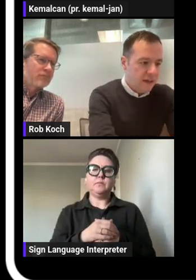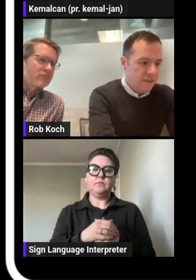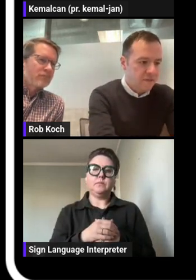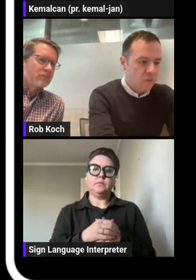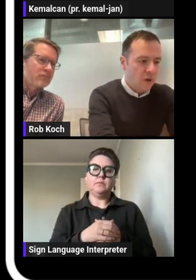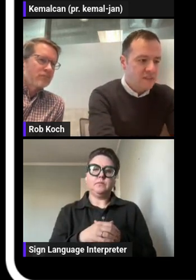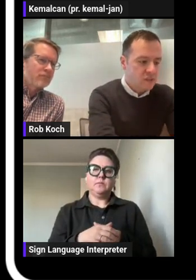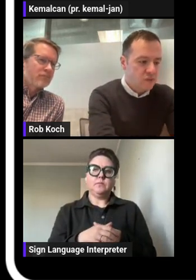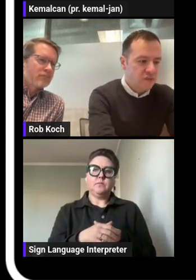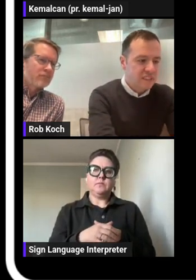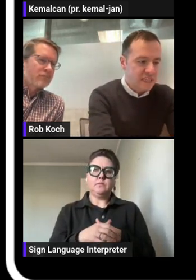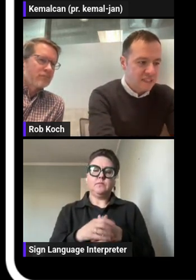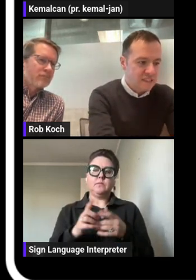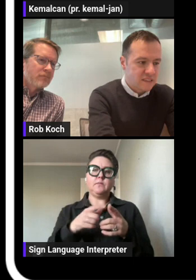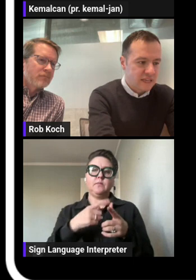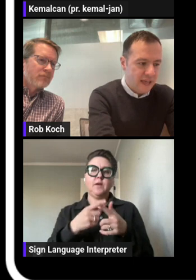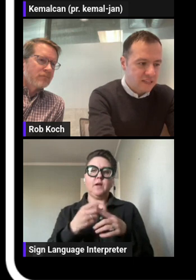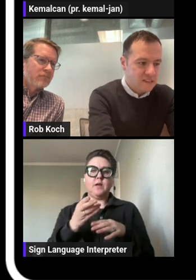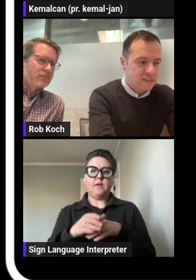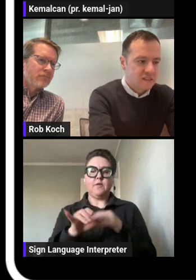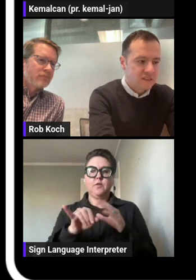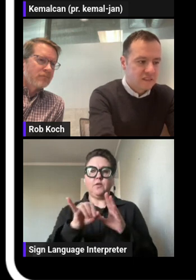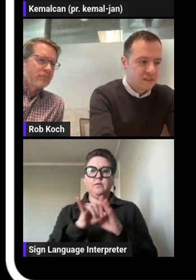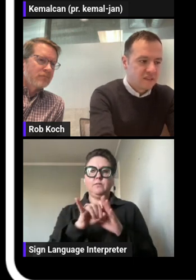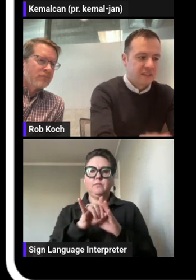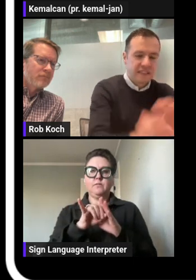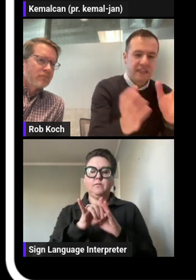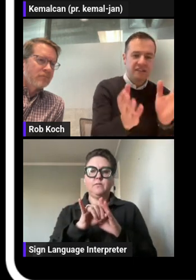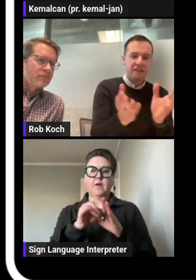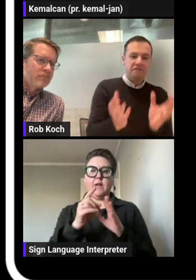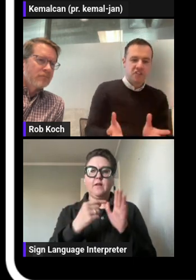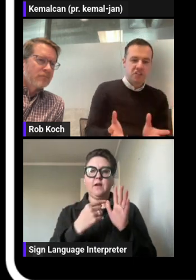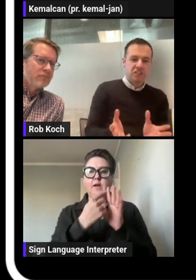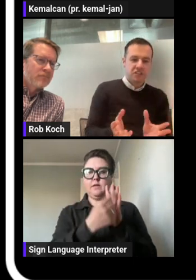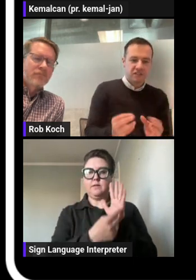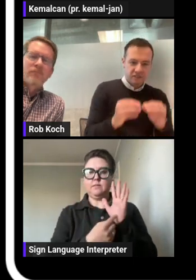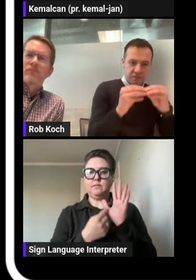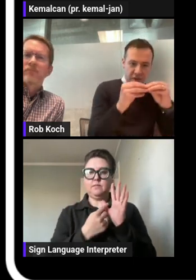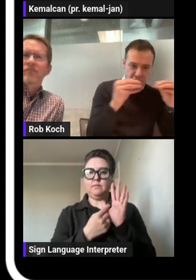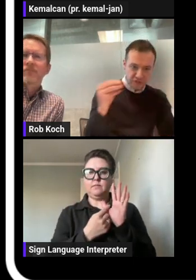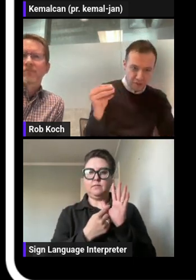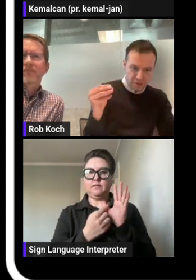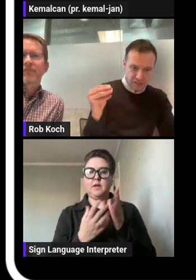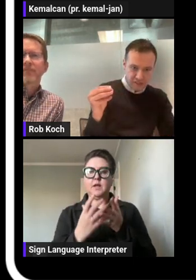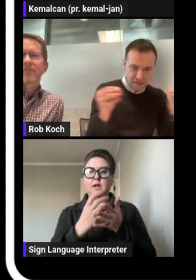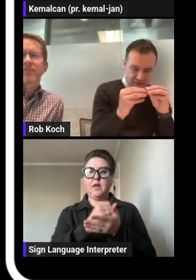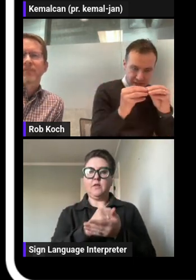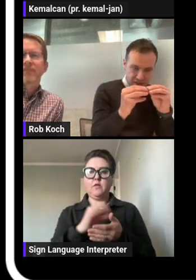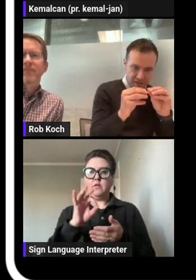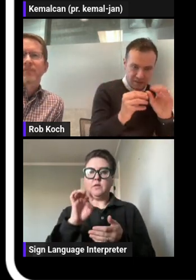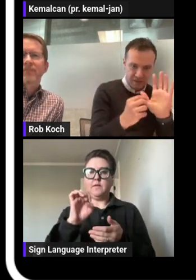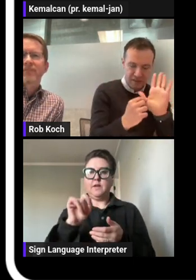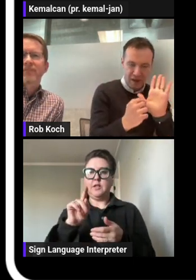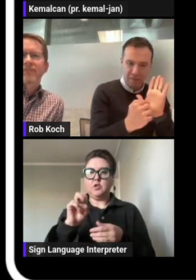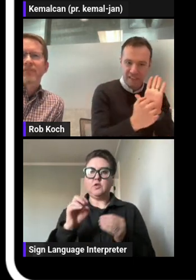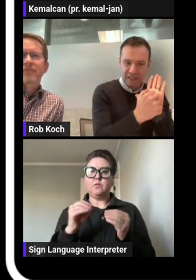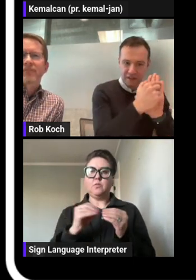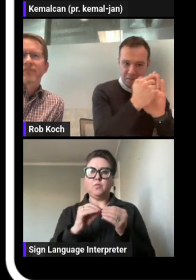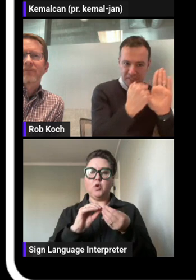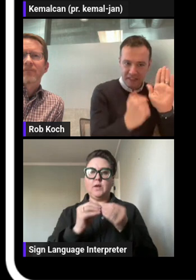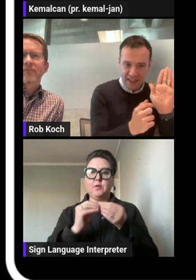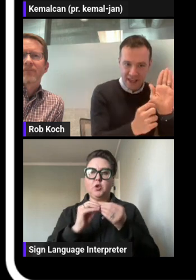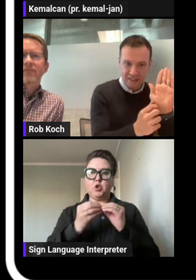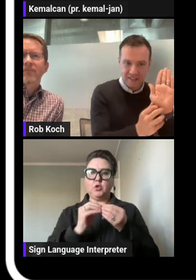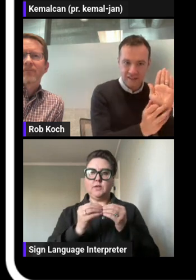And then once you detect the hands, gather that feature, bunch of numbers